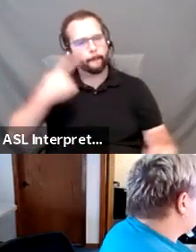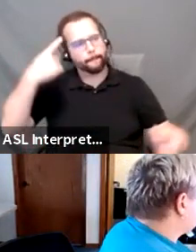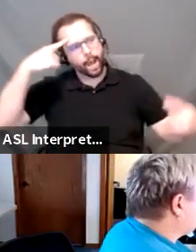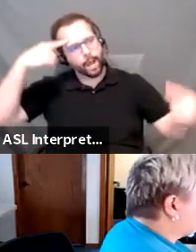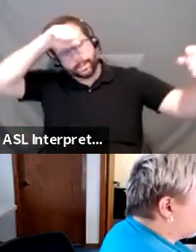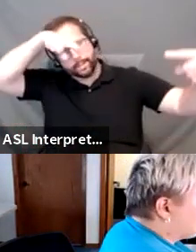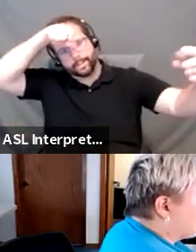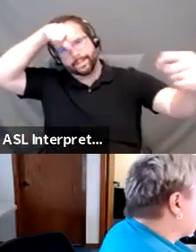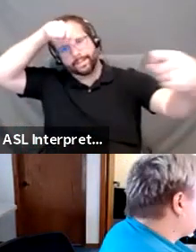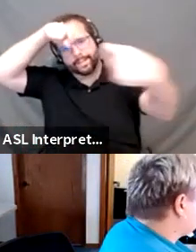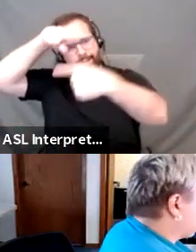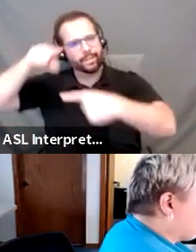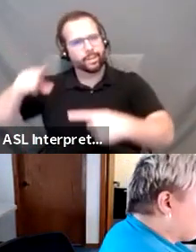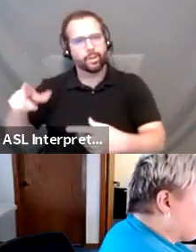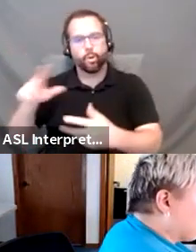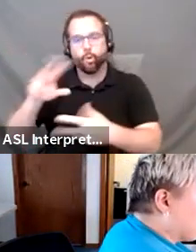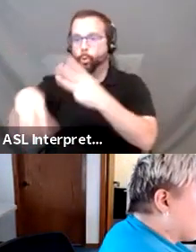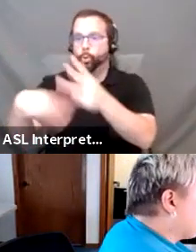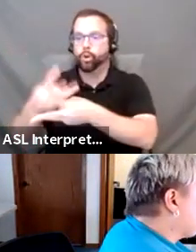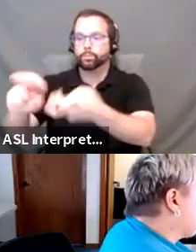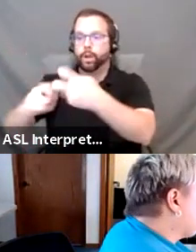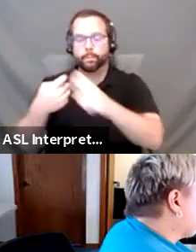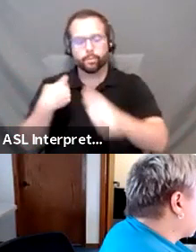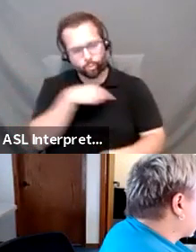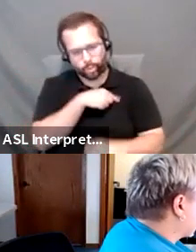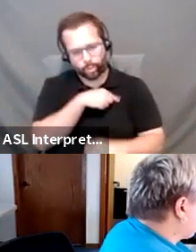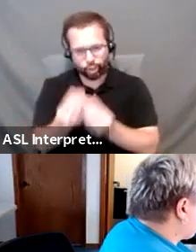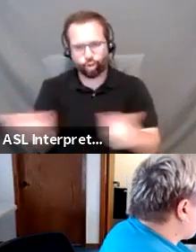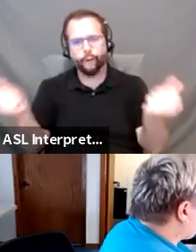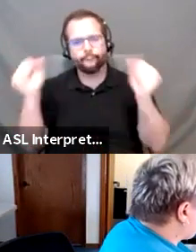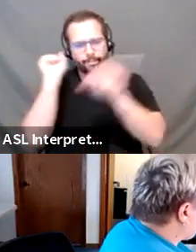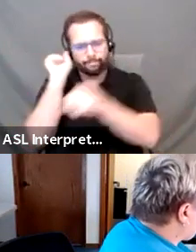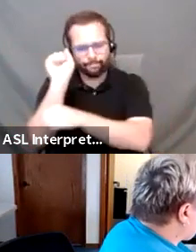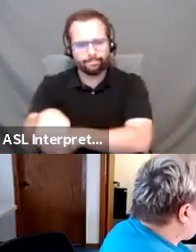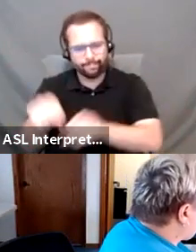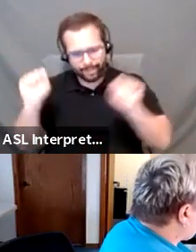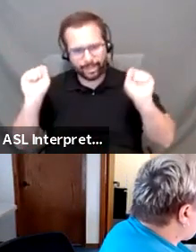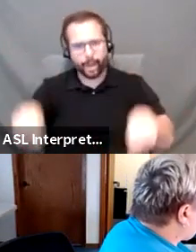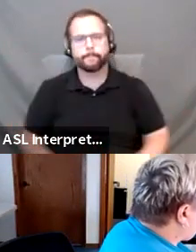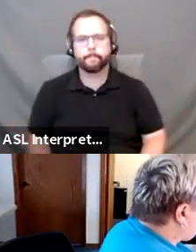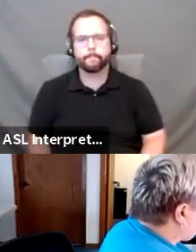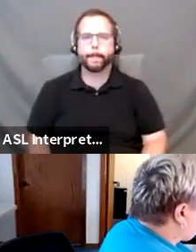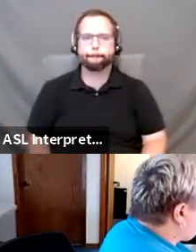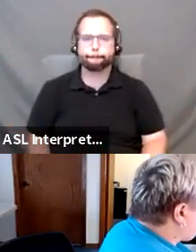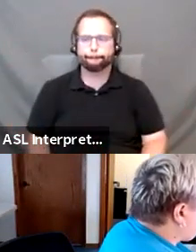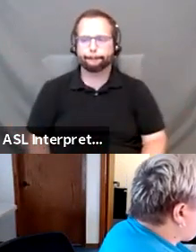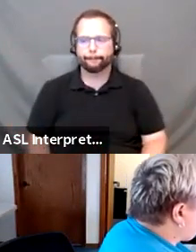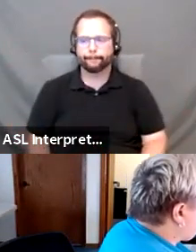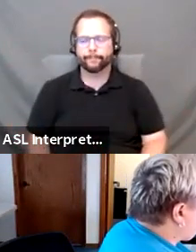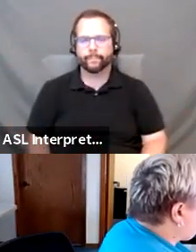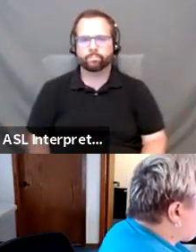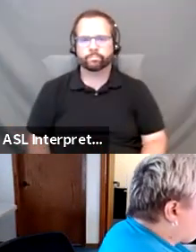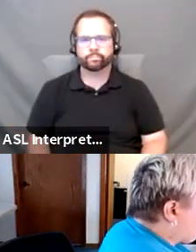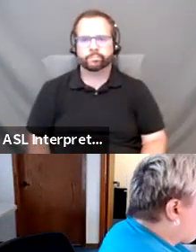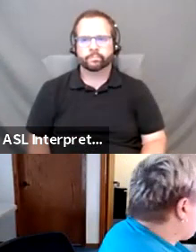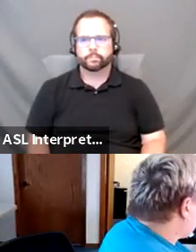Thank you for sharing that. Of course. All right. Well, if anybody has anything, any tips or anything, always feel free